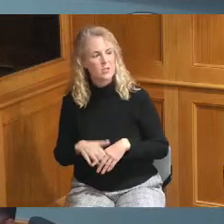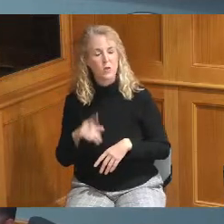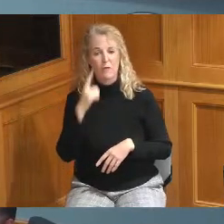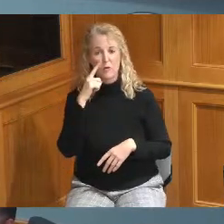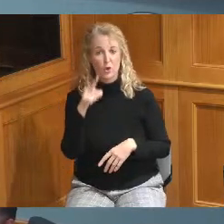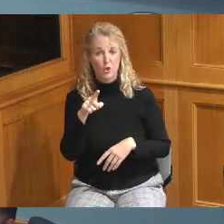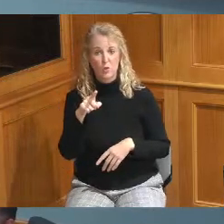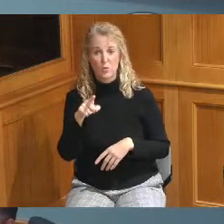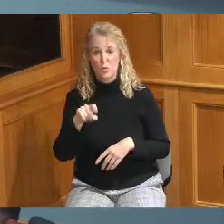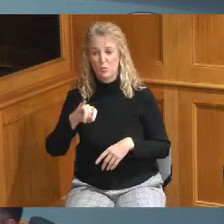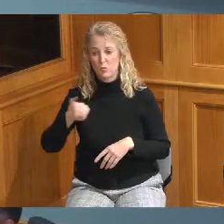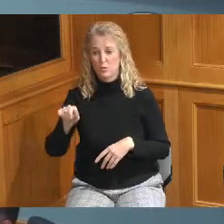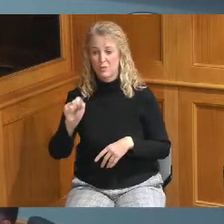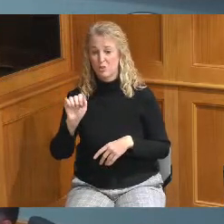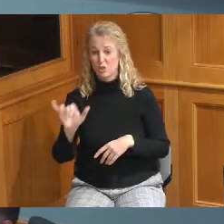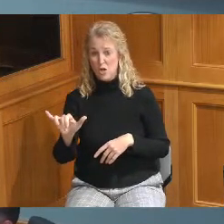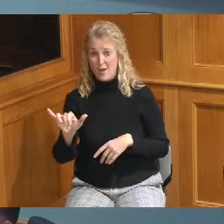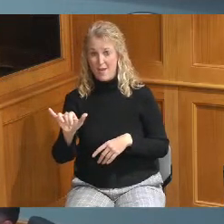you, Jay,